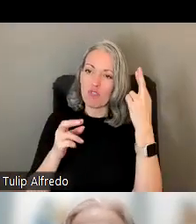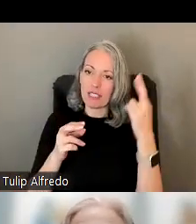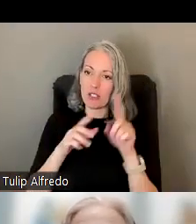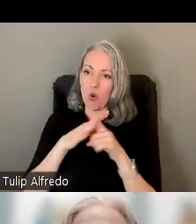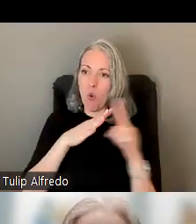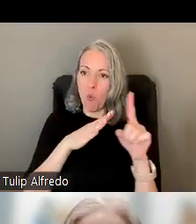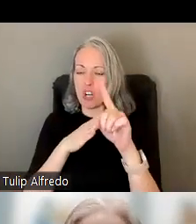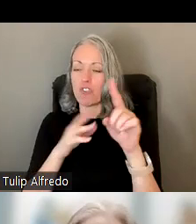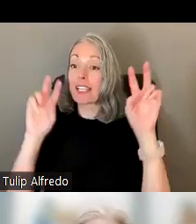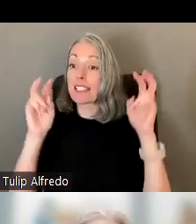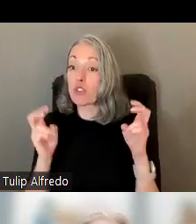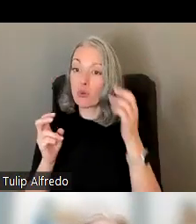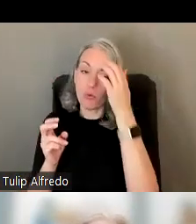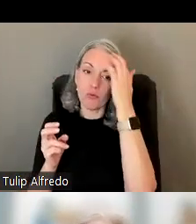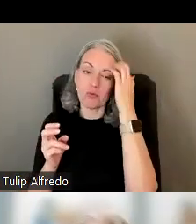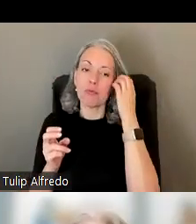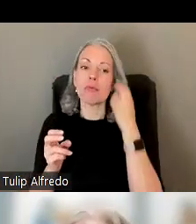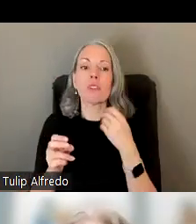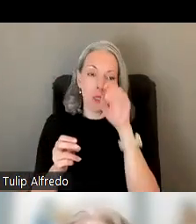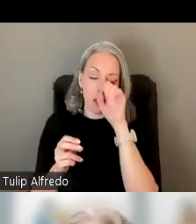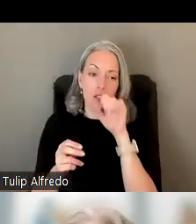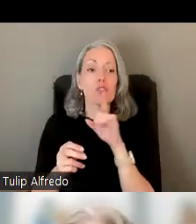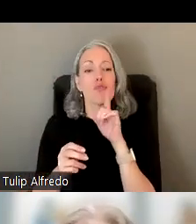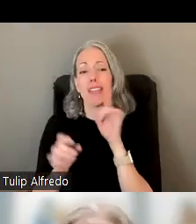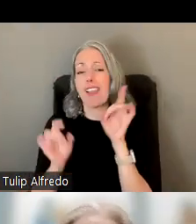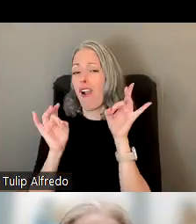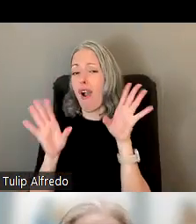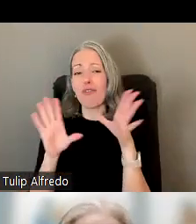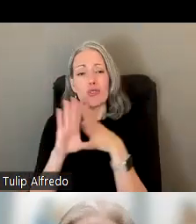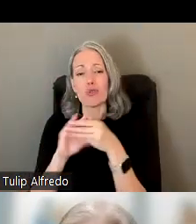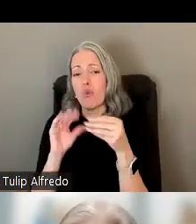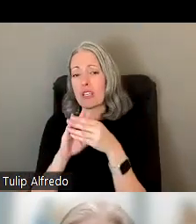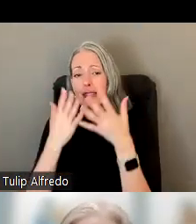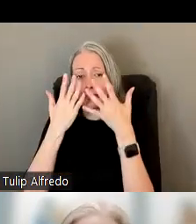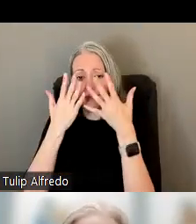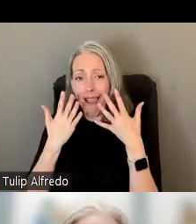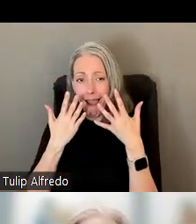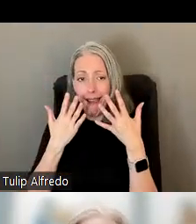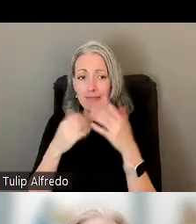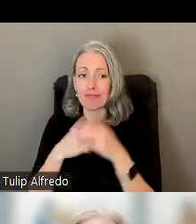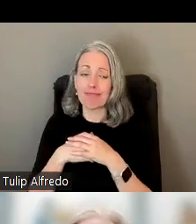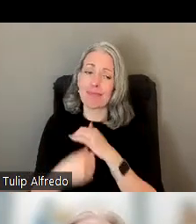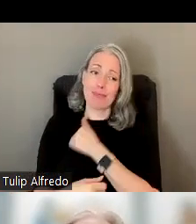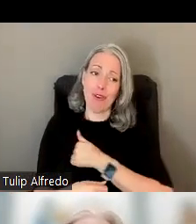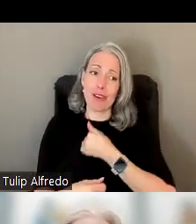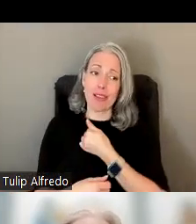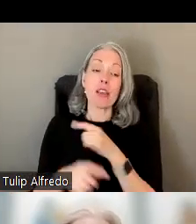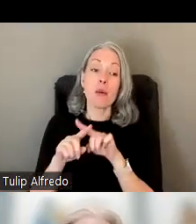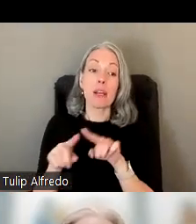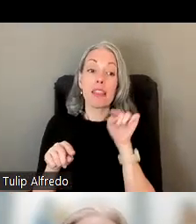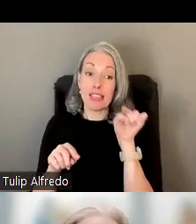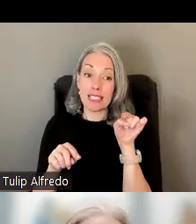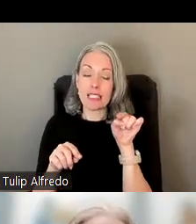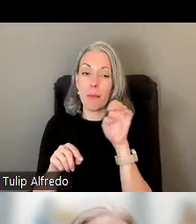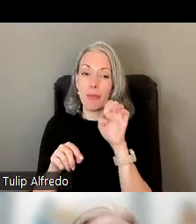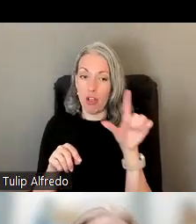law enforcement is an issue. And there have been some really tragic stories out of both of those communities, unfortunately. So this